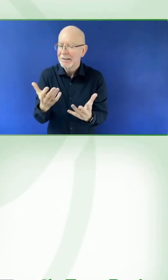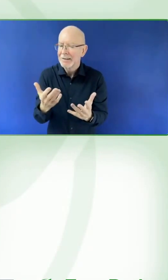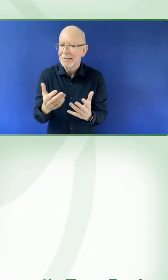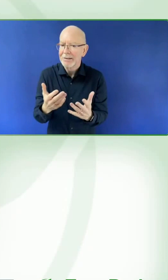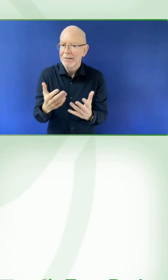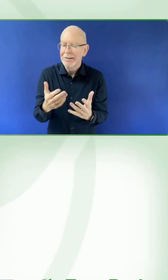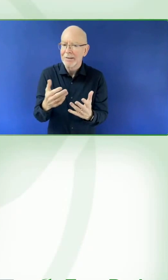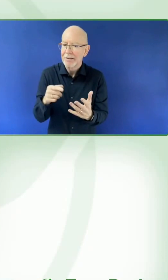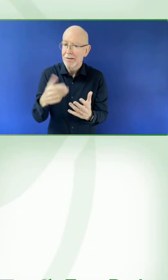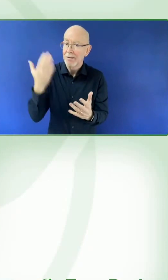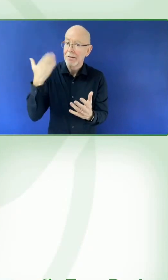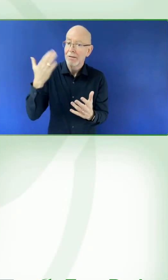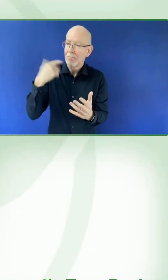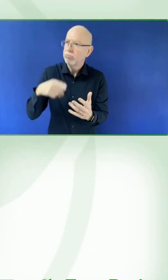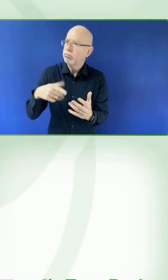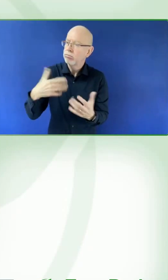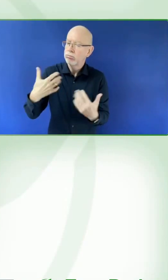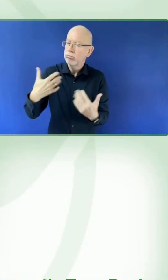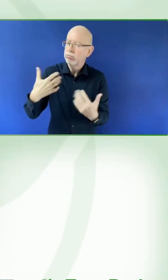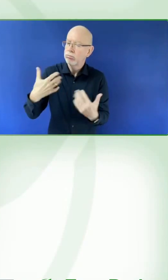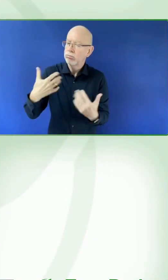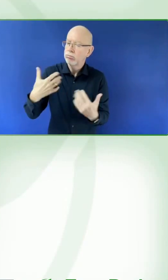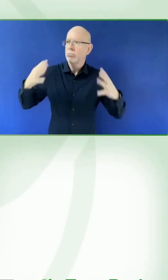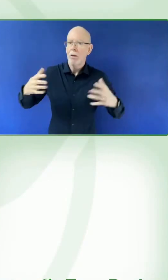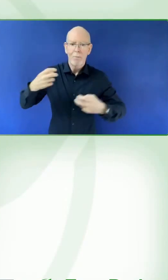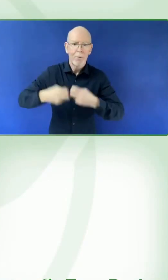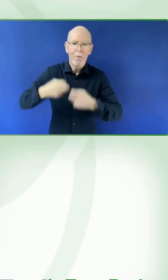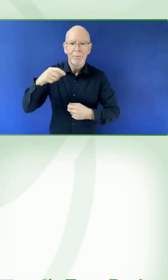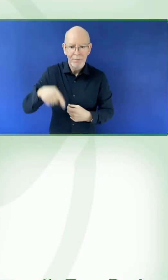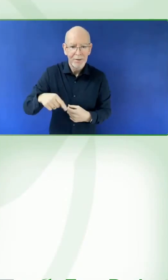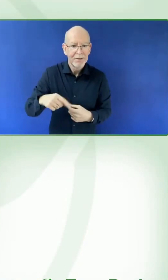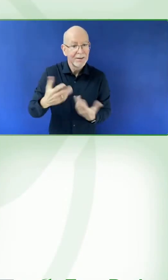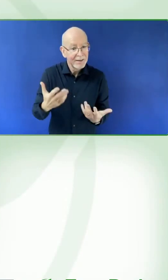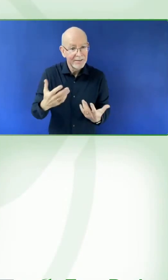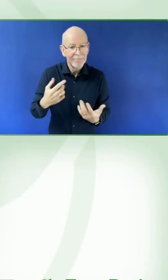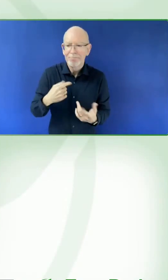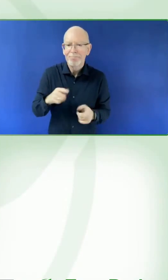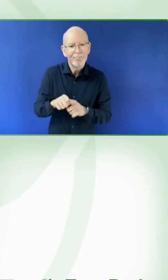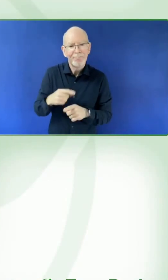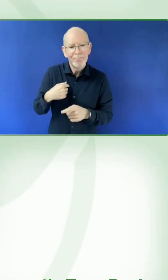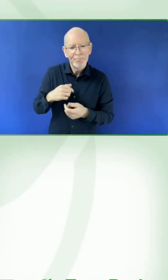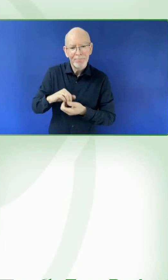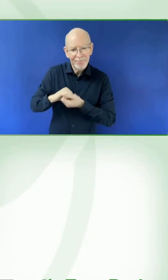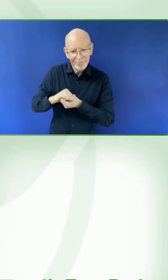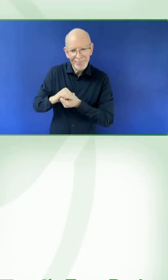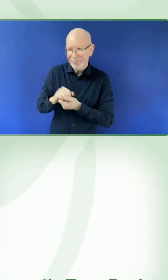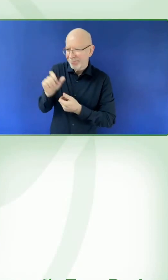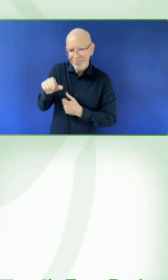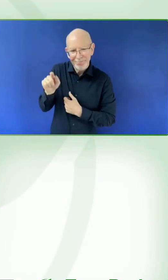more families that the son or daughters